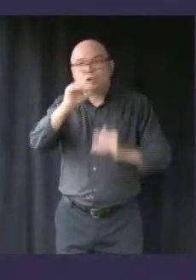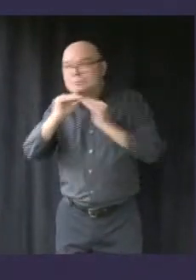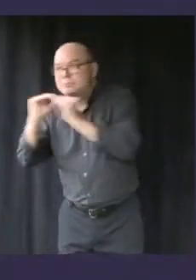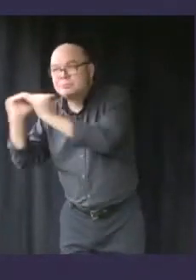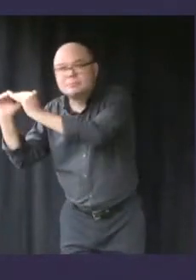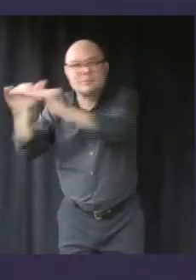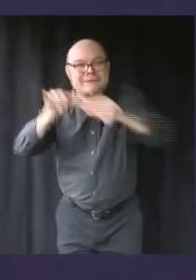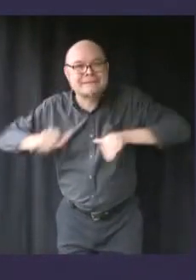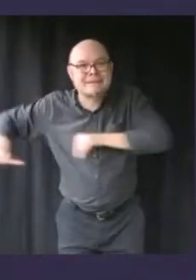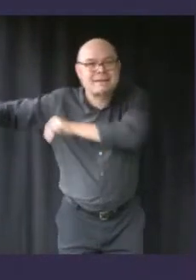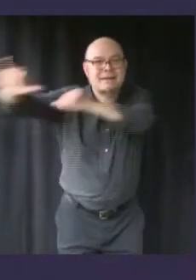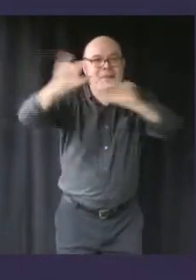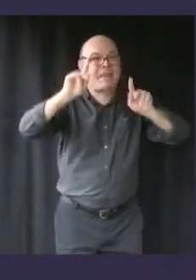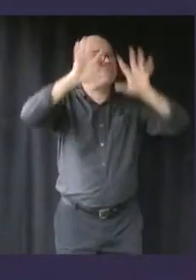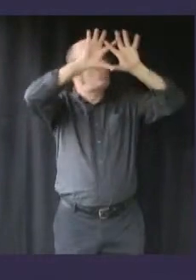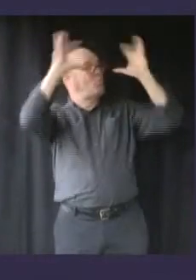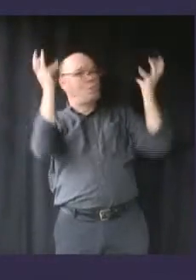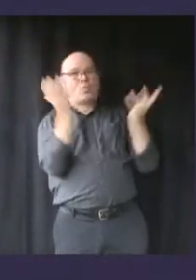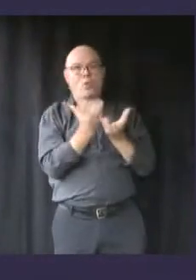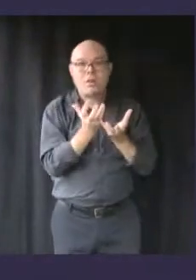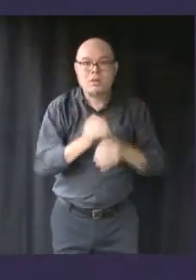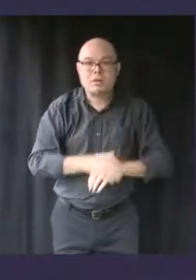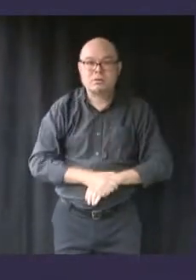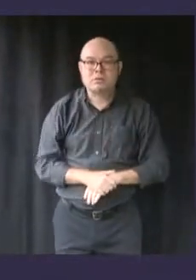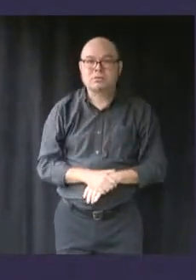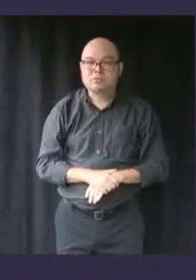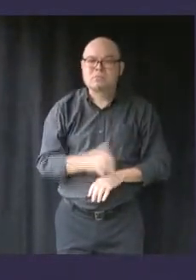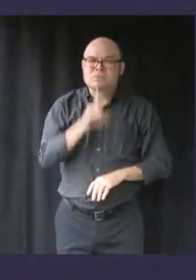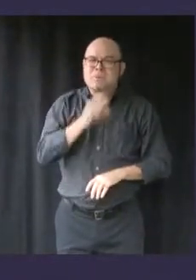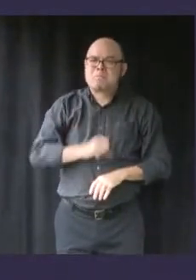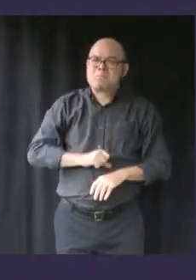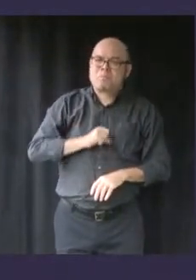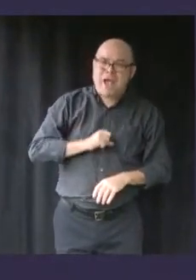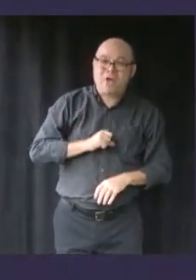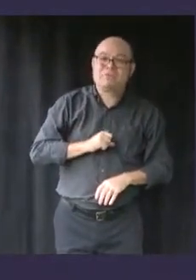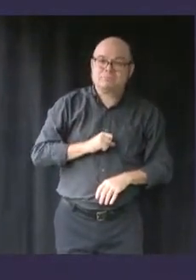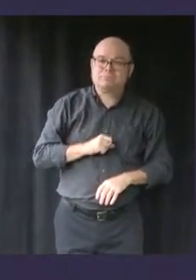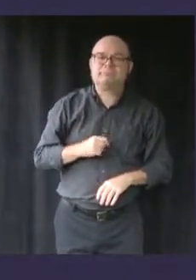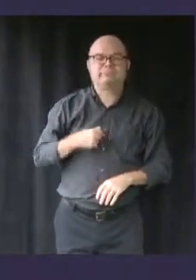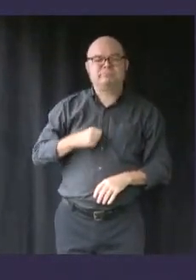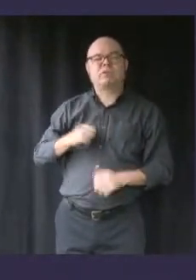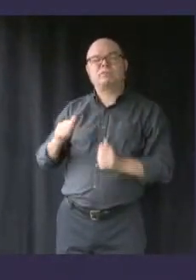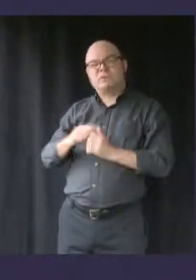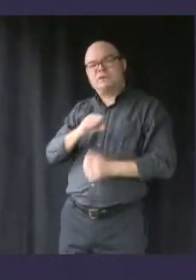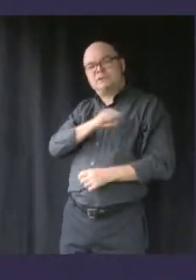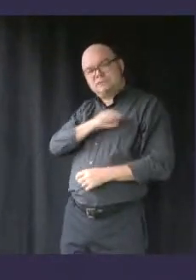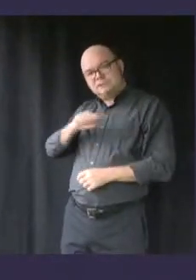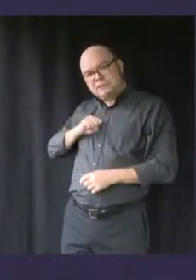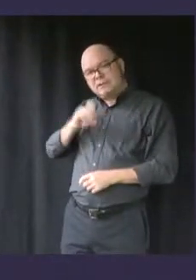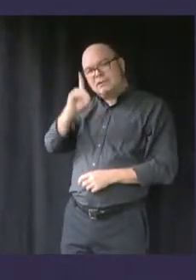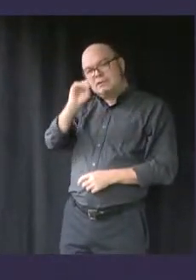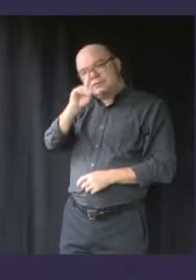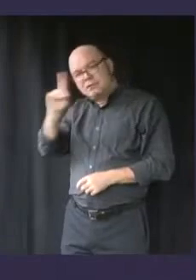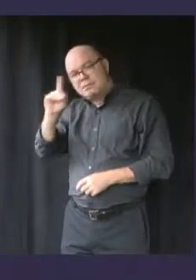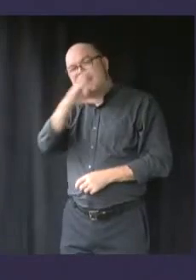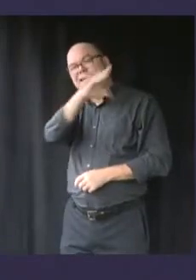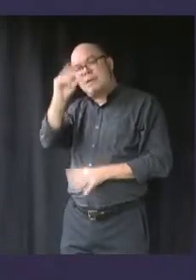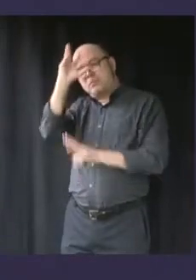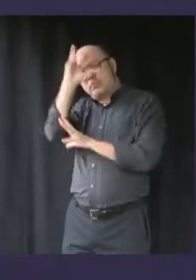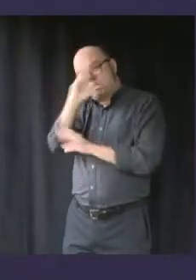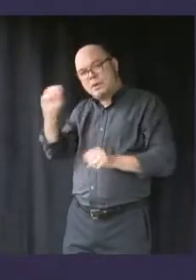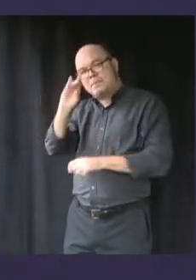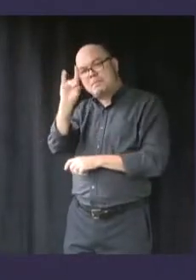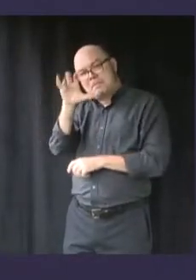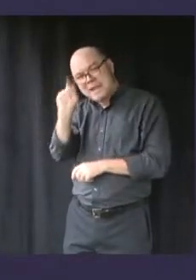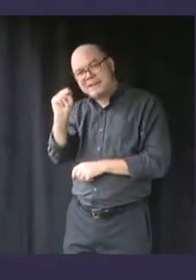stand alongside Senator Dodd and President Biden, and they worked together for years in the Senate Foreign Relations Committee, and all of